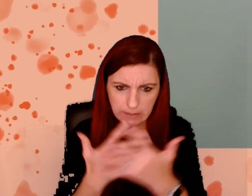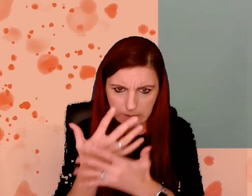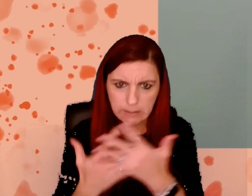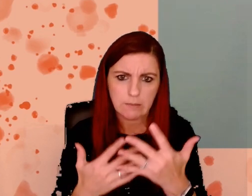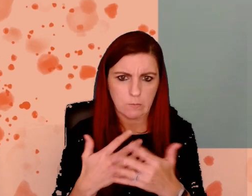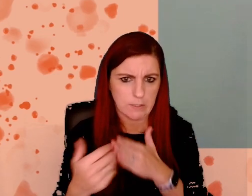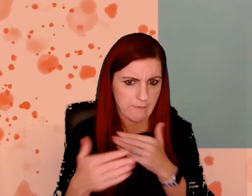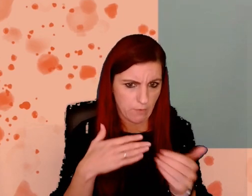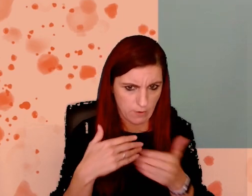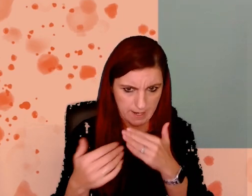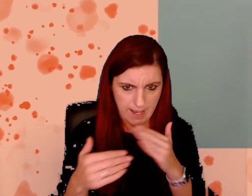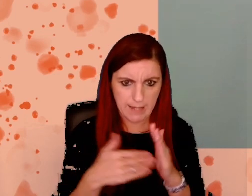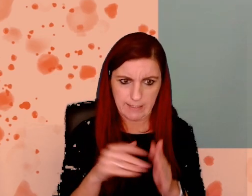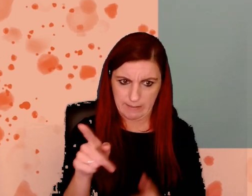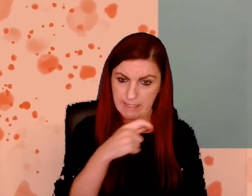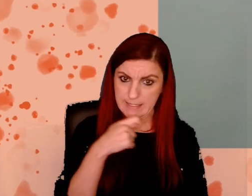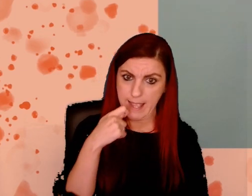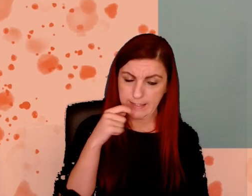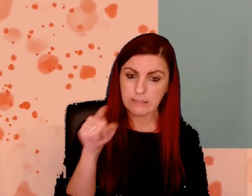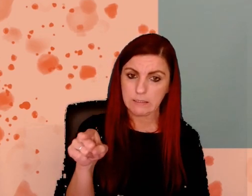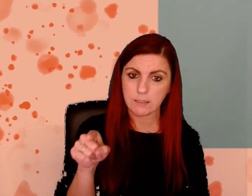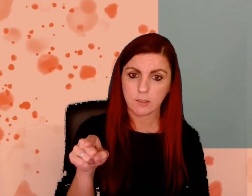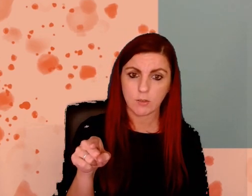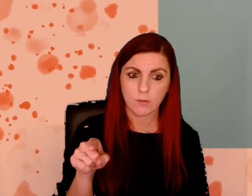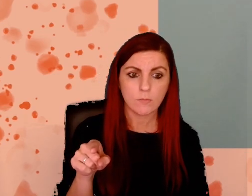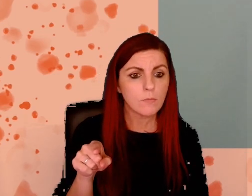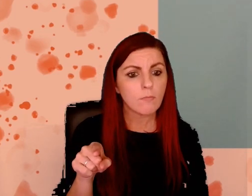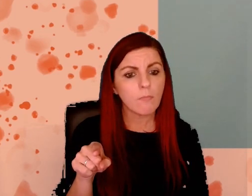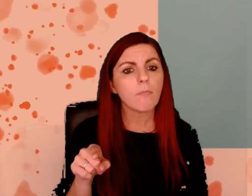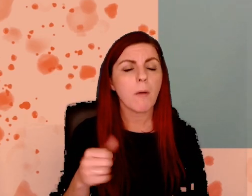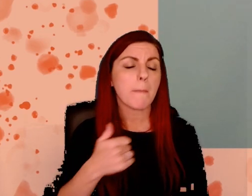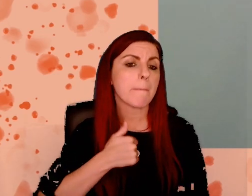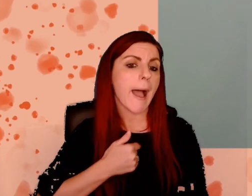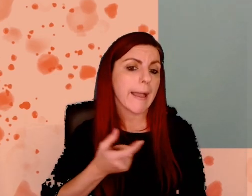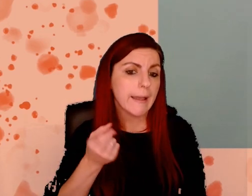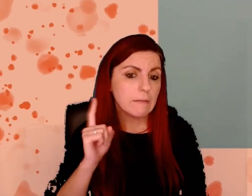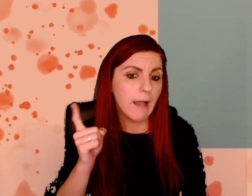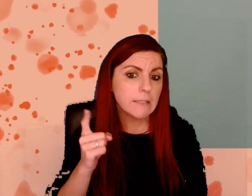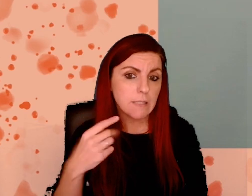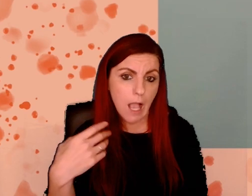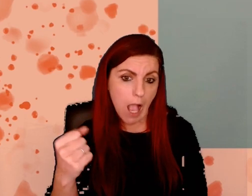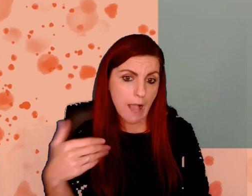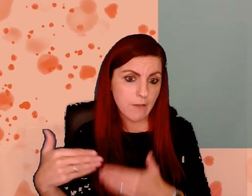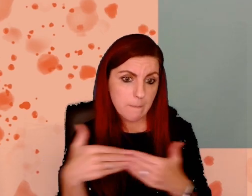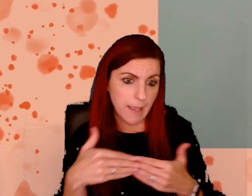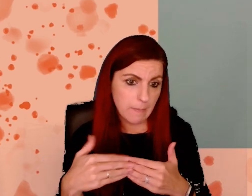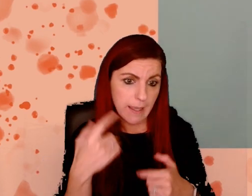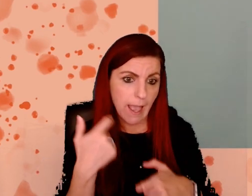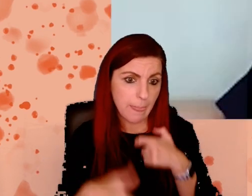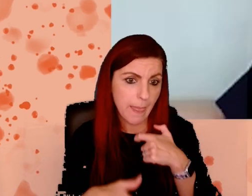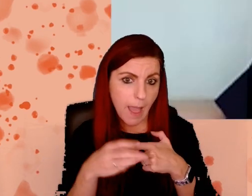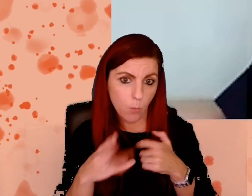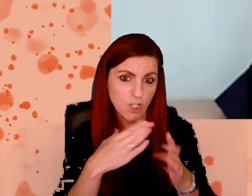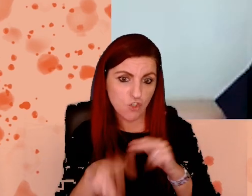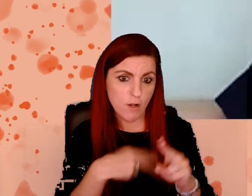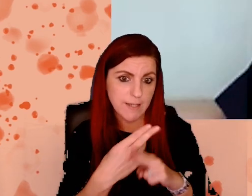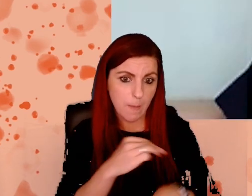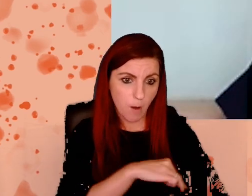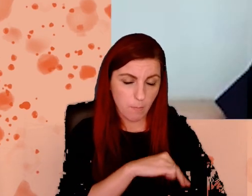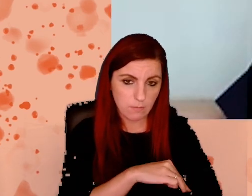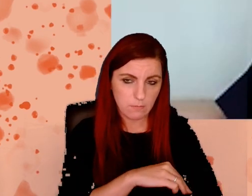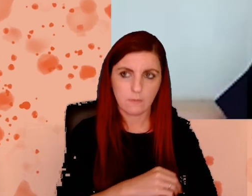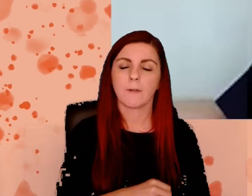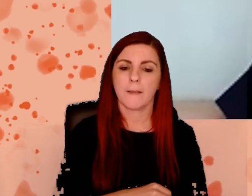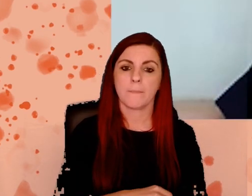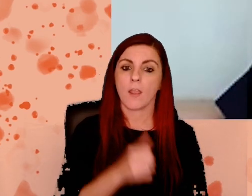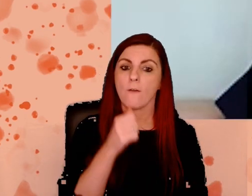and whatever. And he said, look, my advice to you is have a baby and we'll sort it all. And the first time I